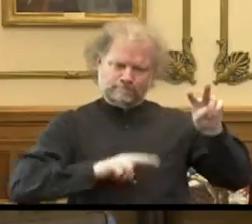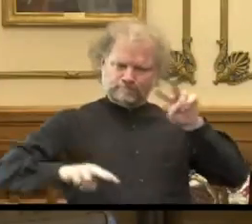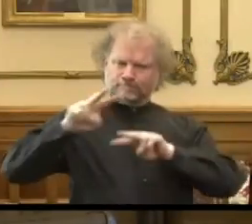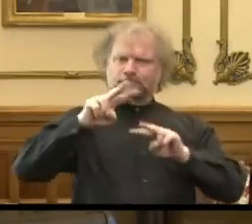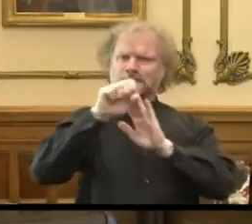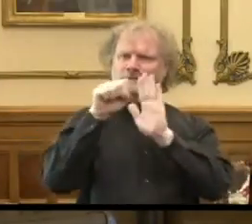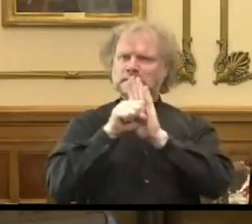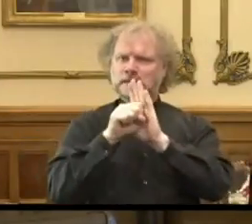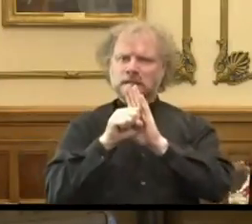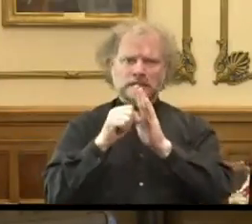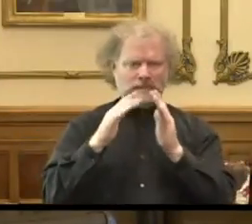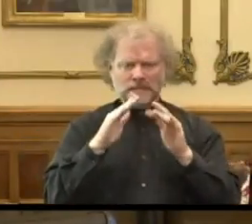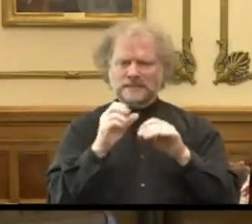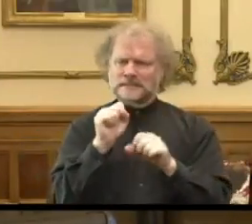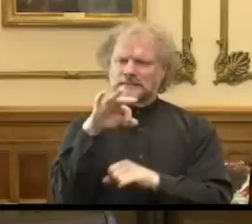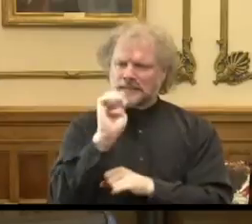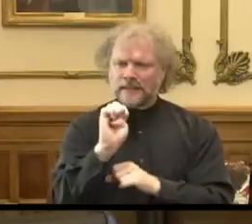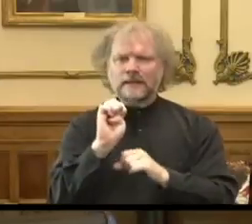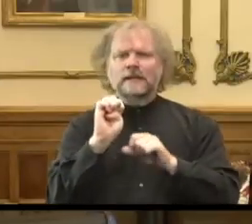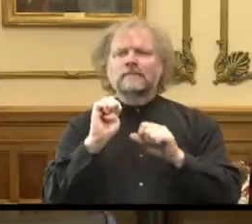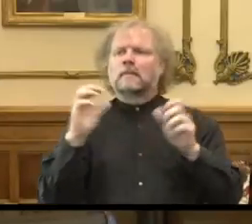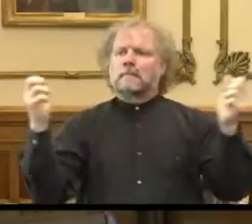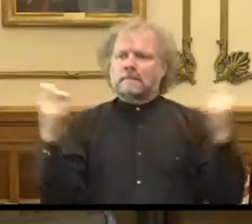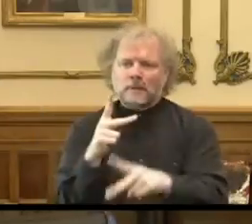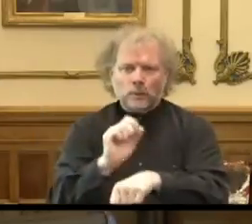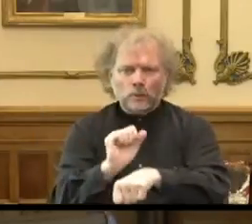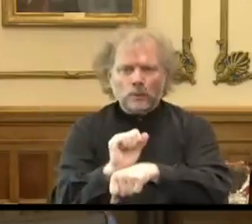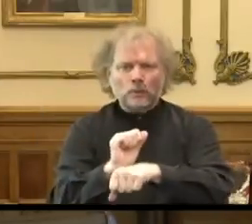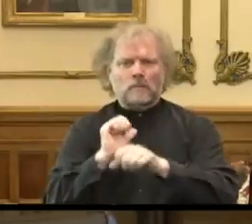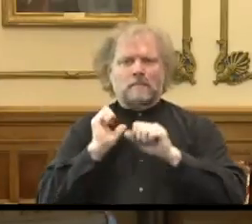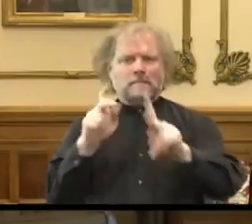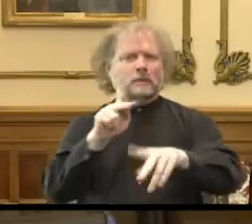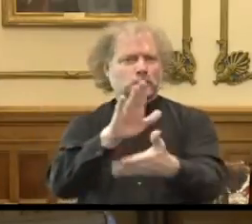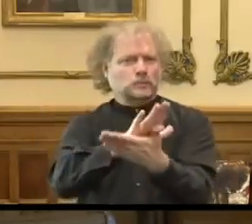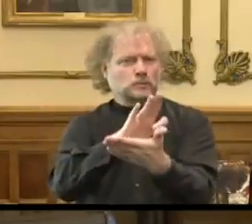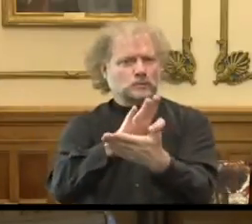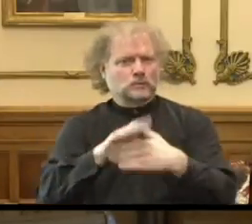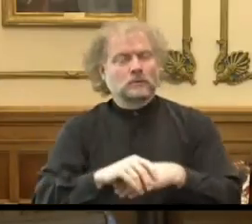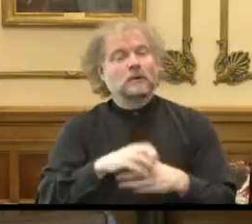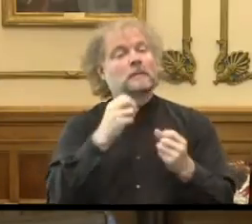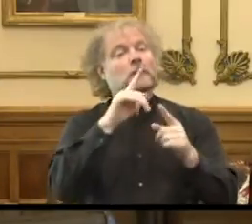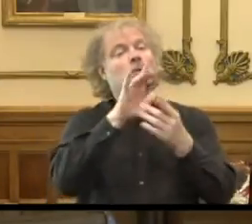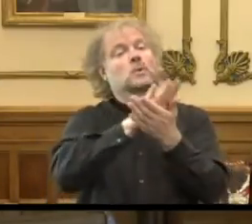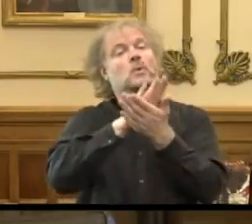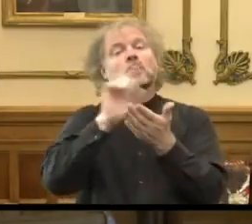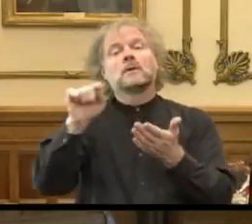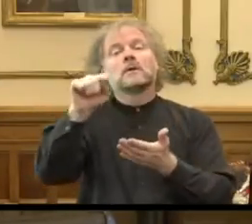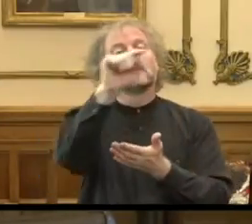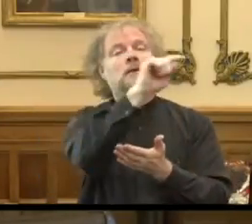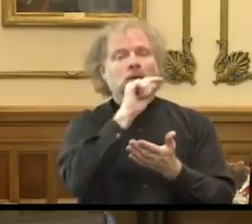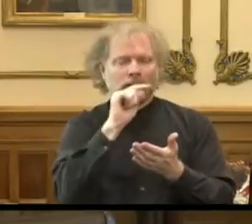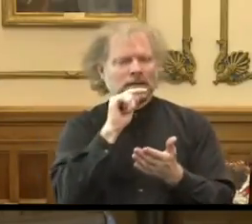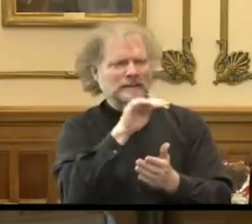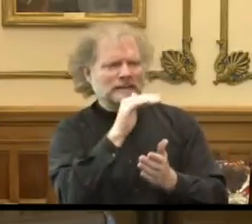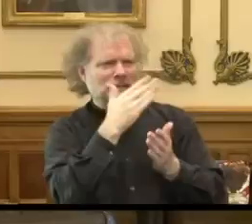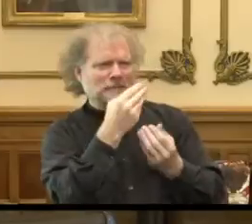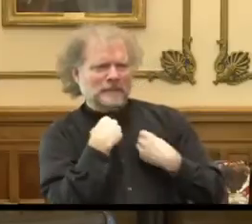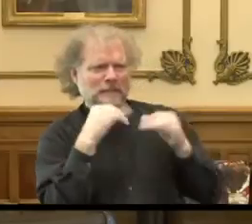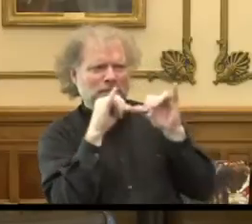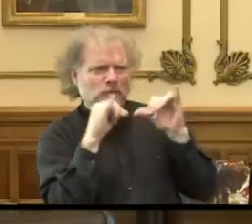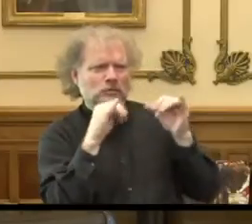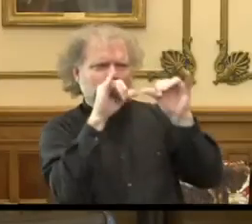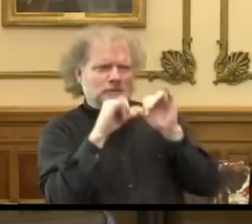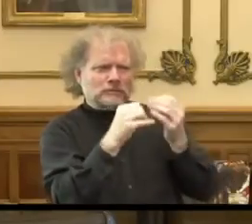and how to most safely bring people back to work and to school. Many school districts and local officials have asked for metrics to help them